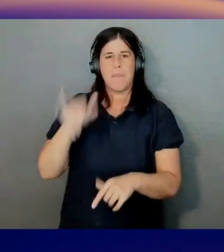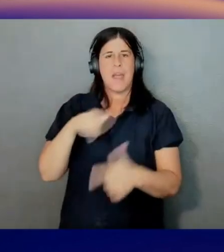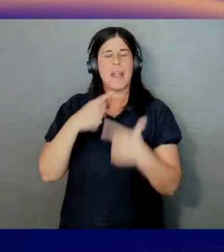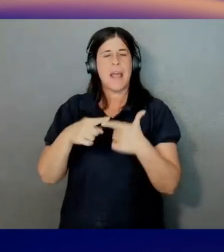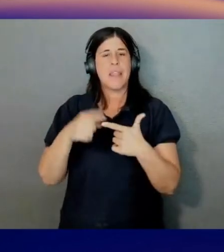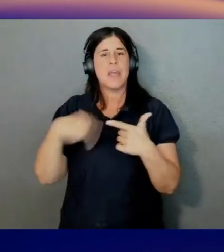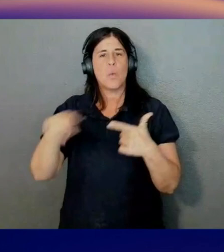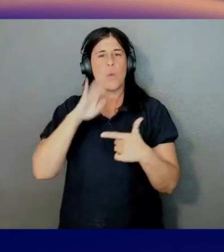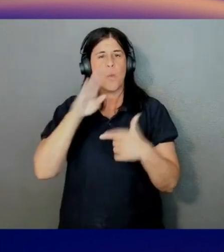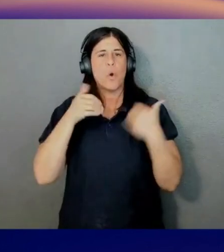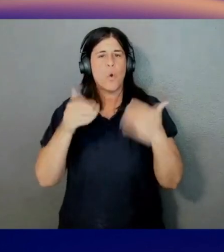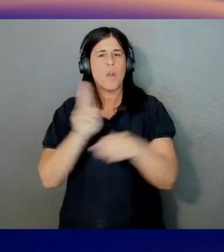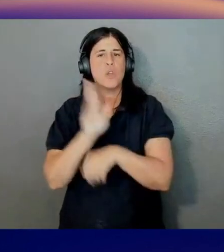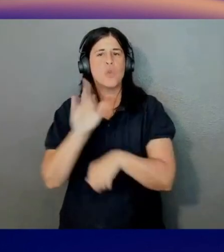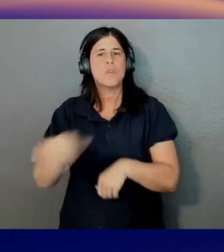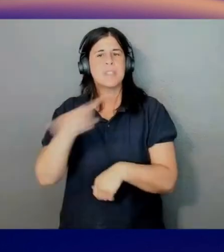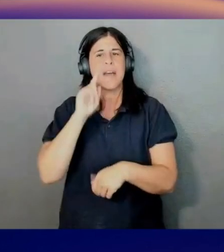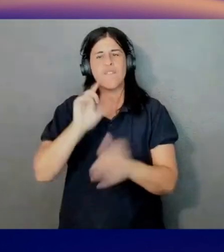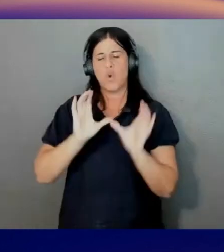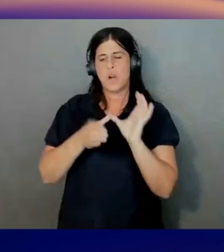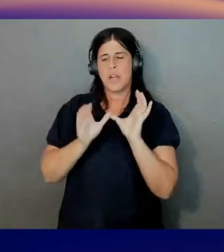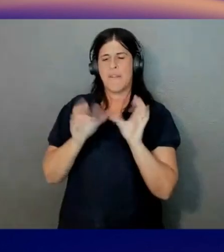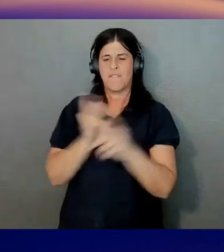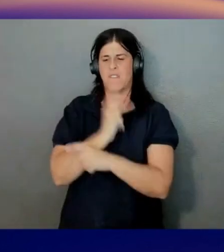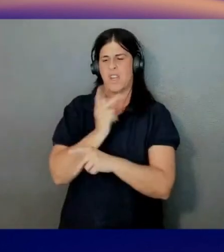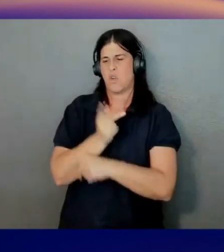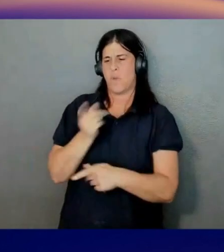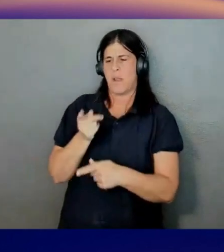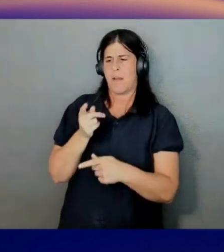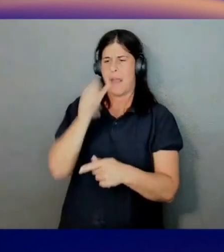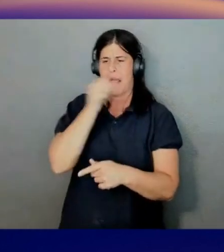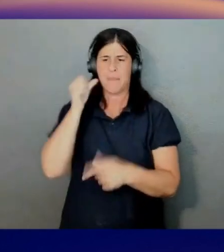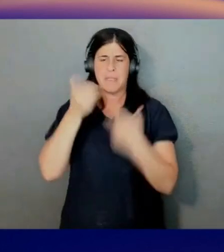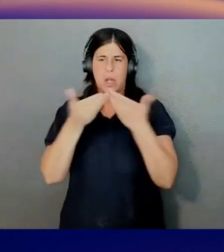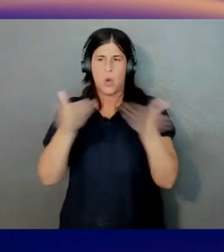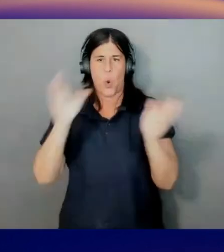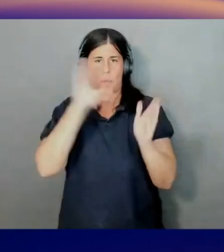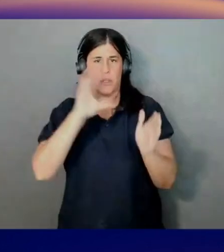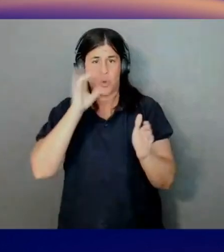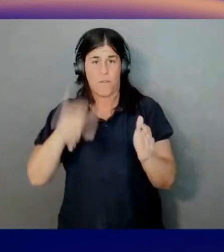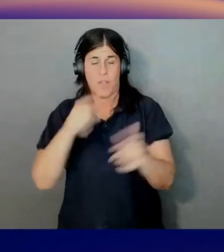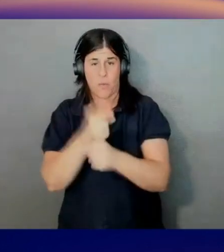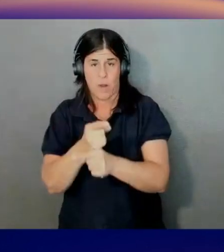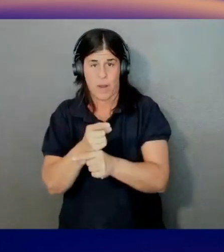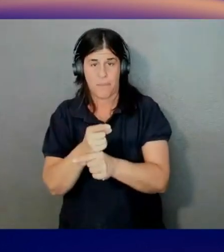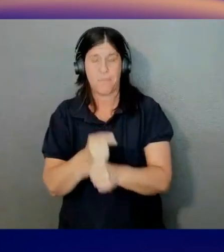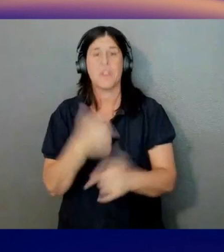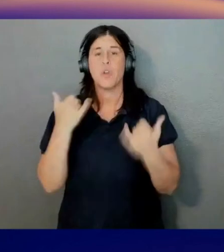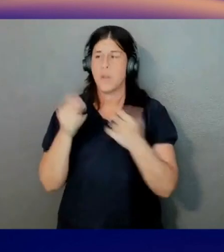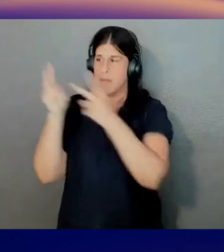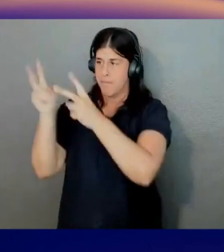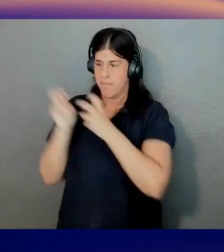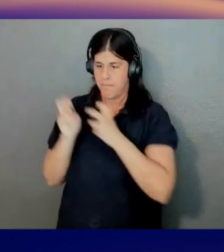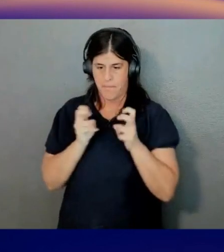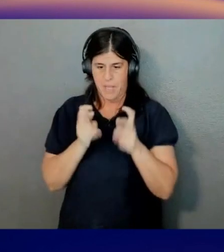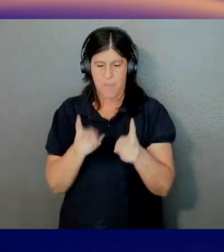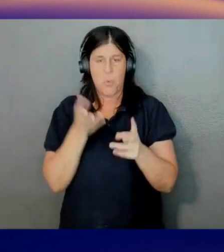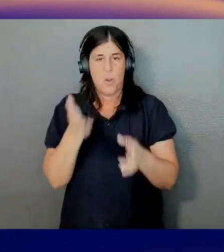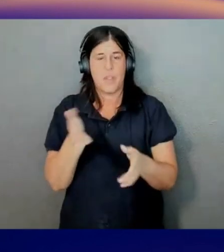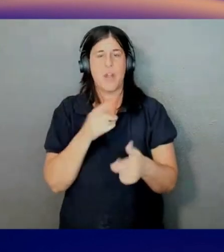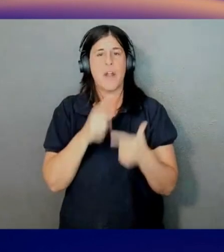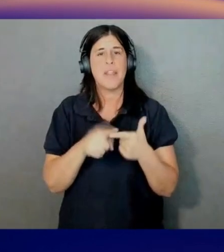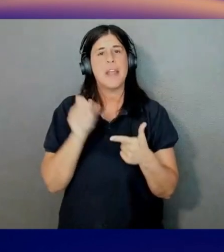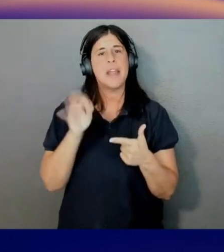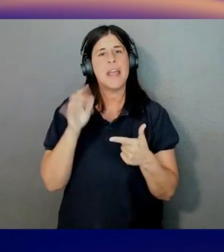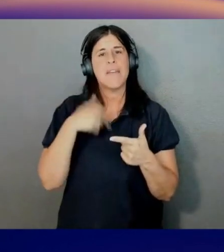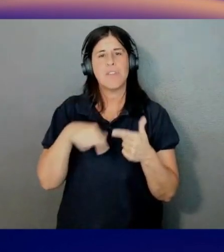to use this for configuring Amazon OpenSearch here, right? So that is where we are importing here. And then if you come down a